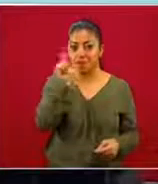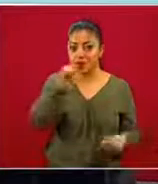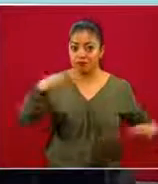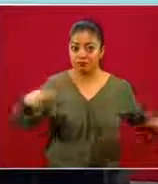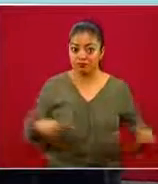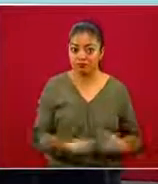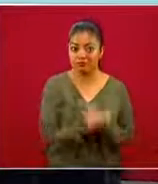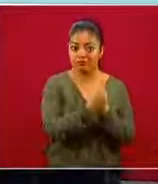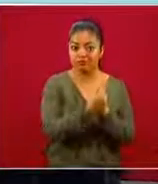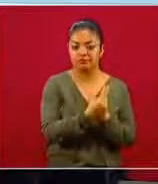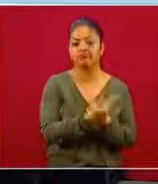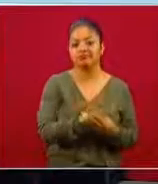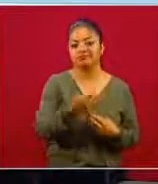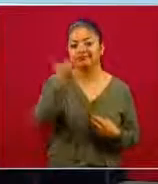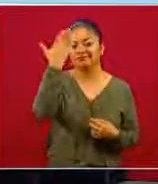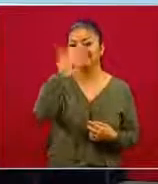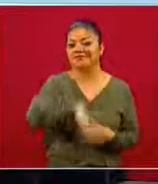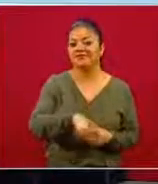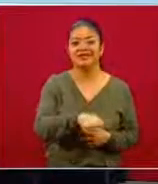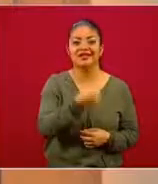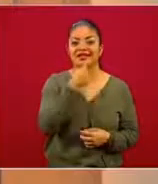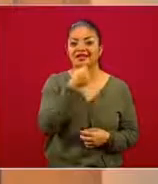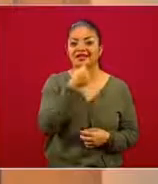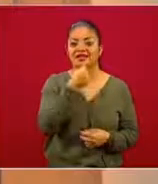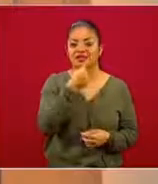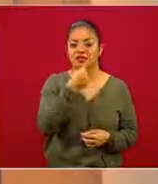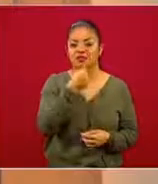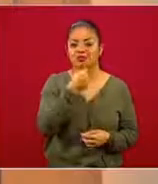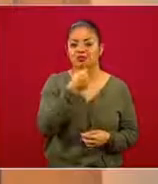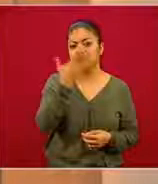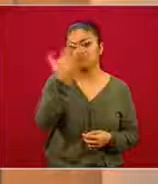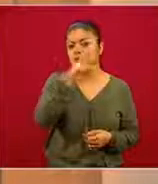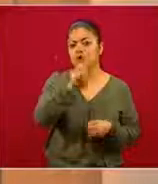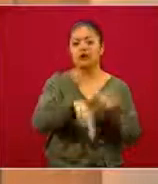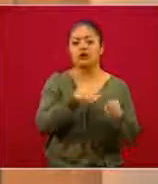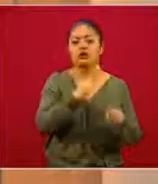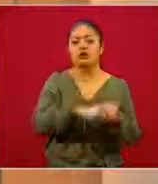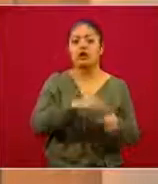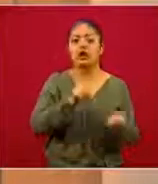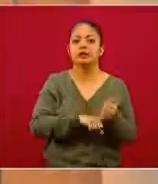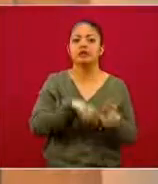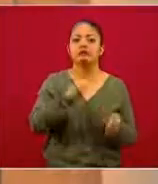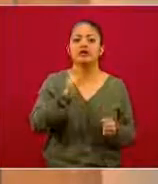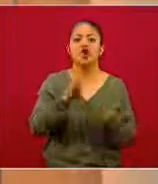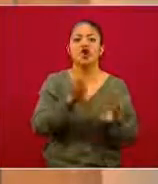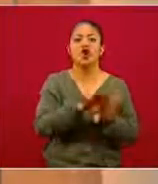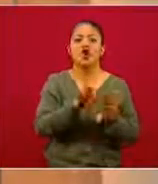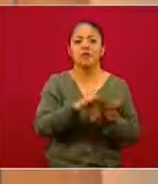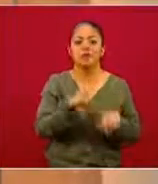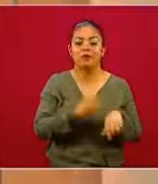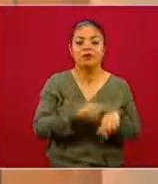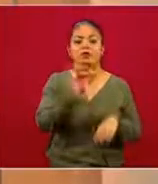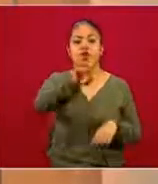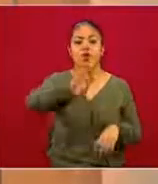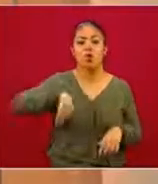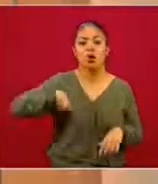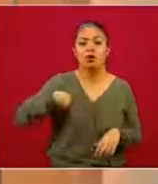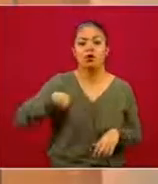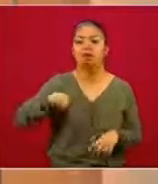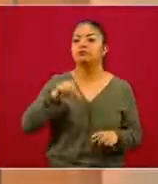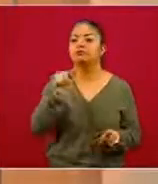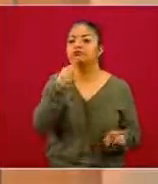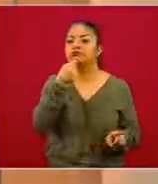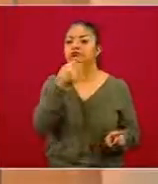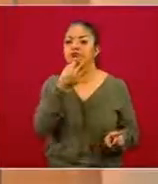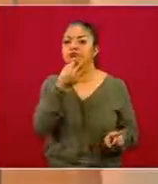that children, when they're in their first years of their life, they're exposed to a series of pathogens